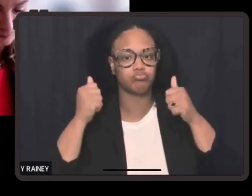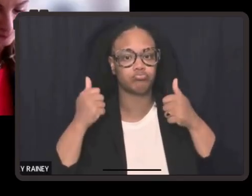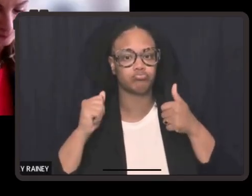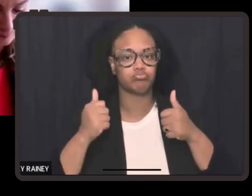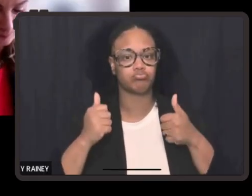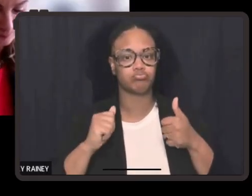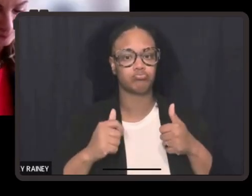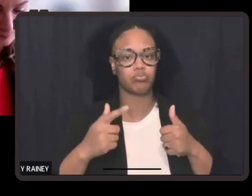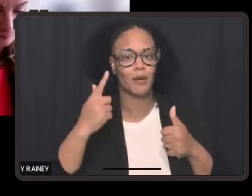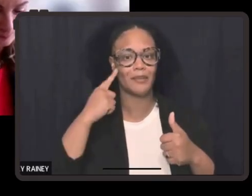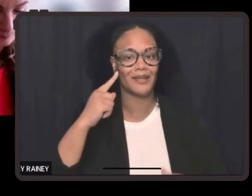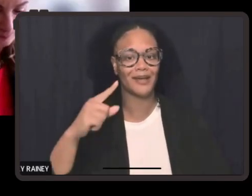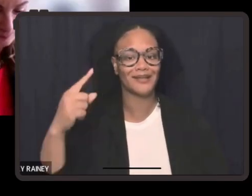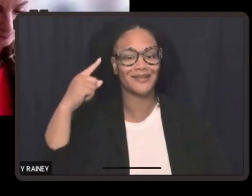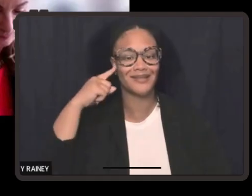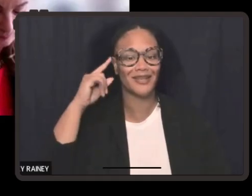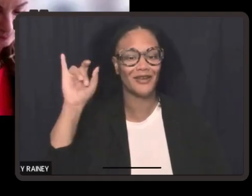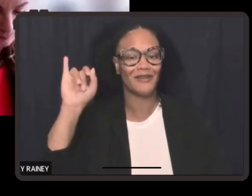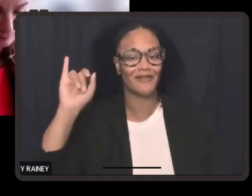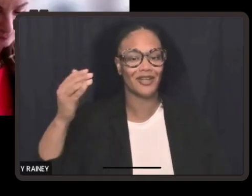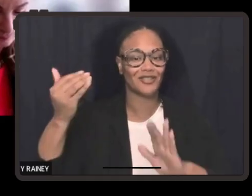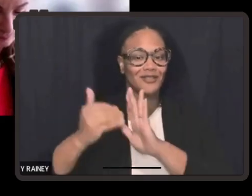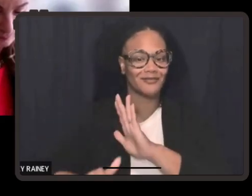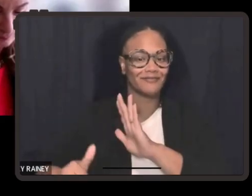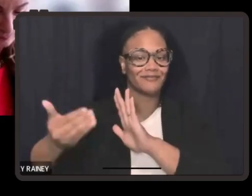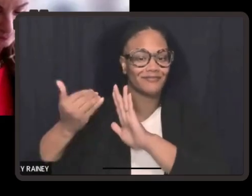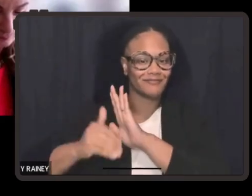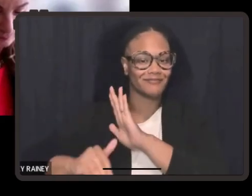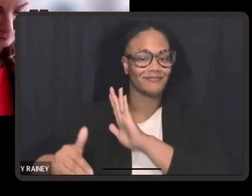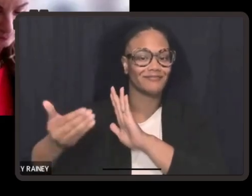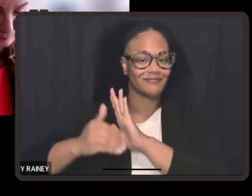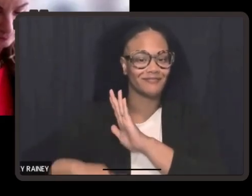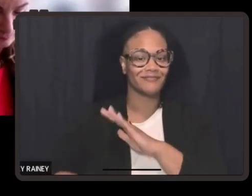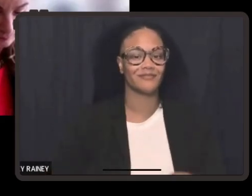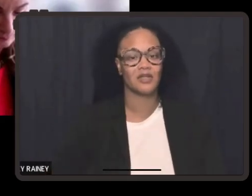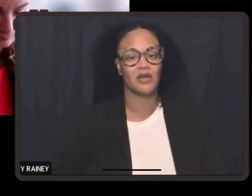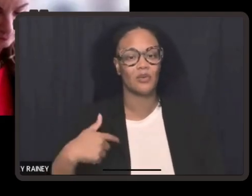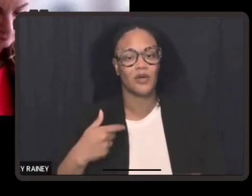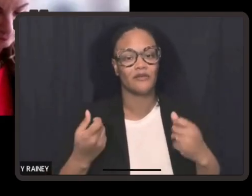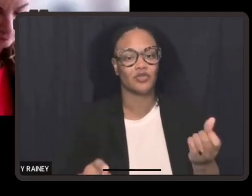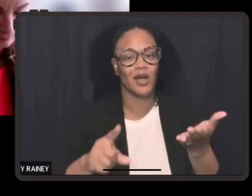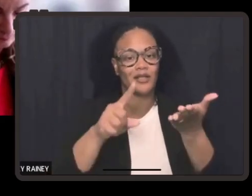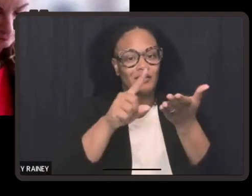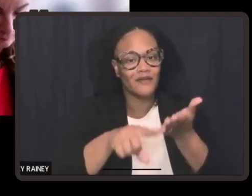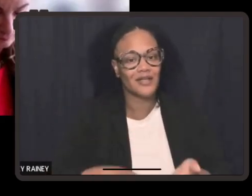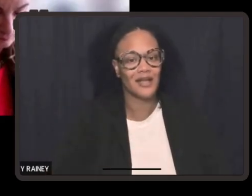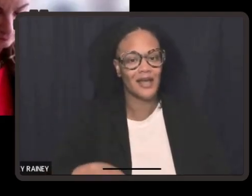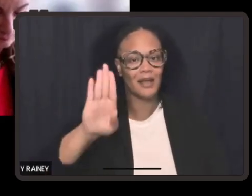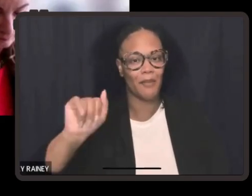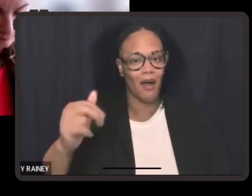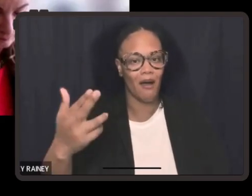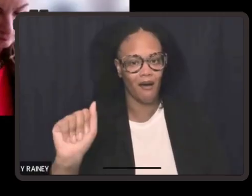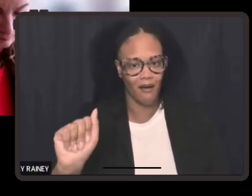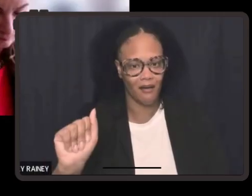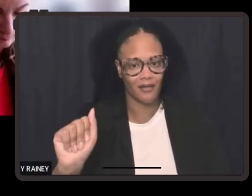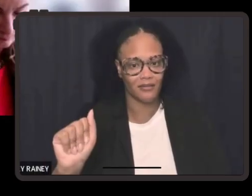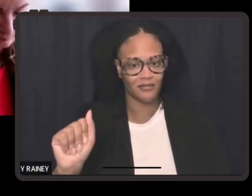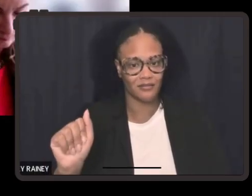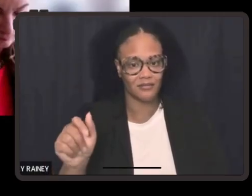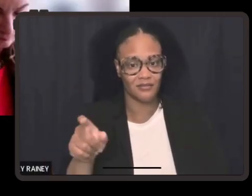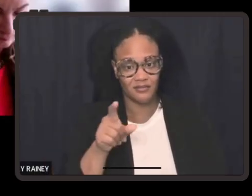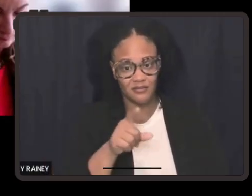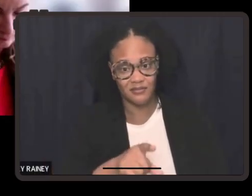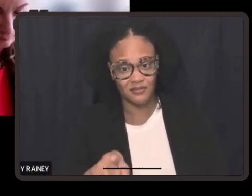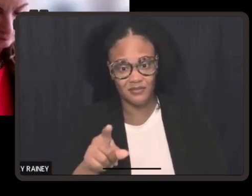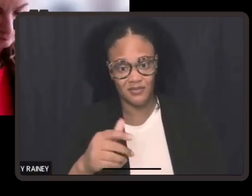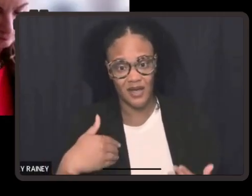ear infections. We've begun investigating the BAHA. Does anyone have any experience with this, with their adults with charge?